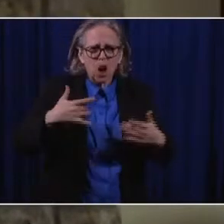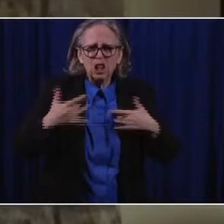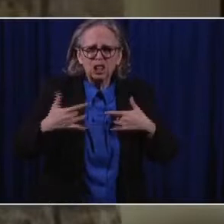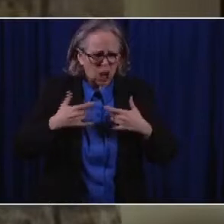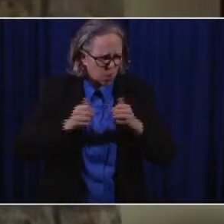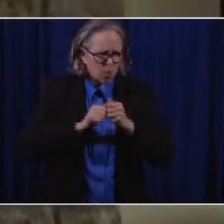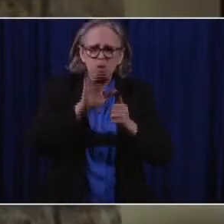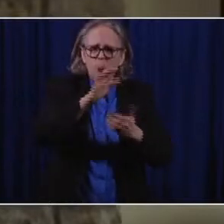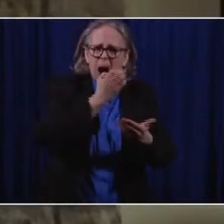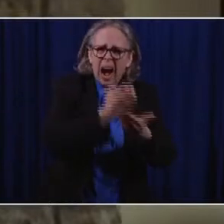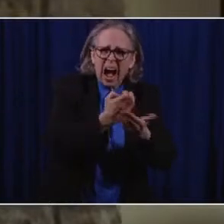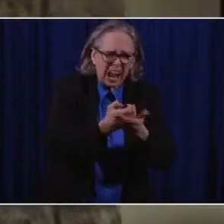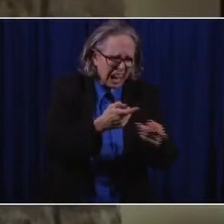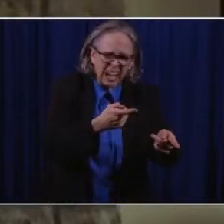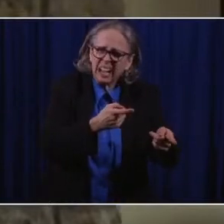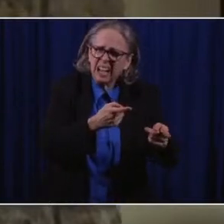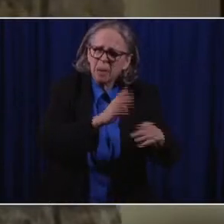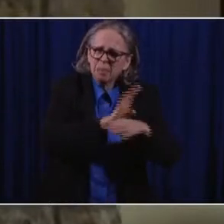should, there